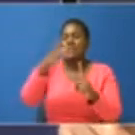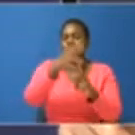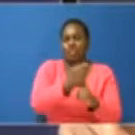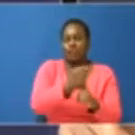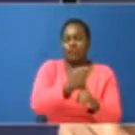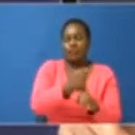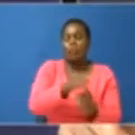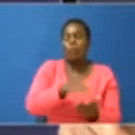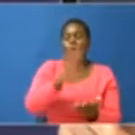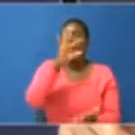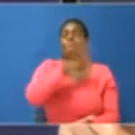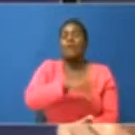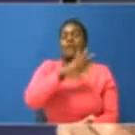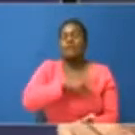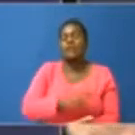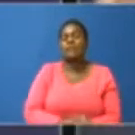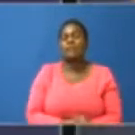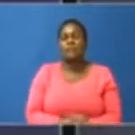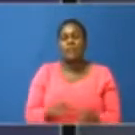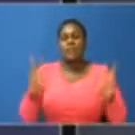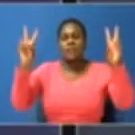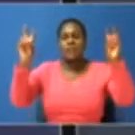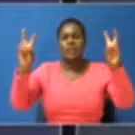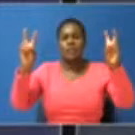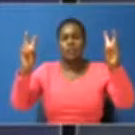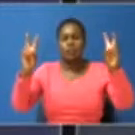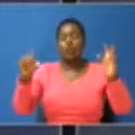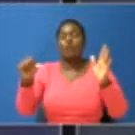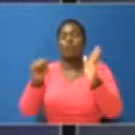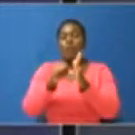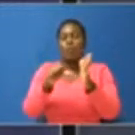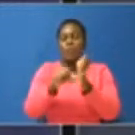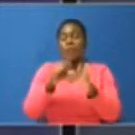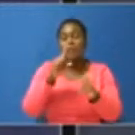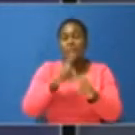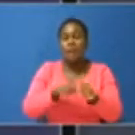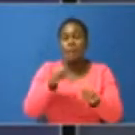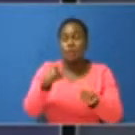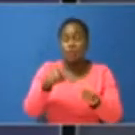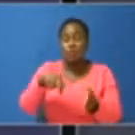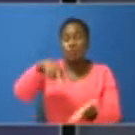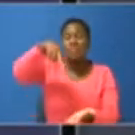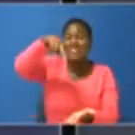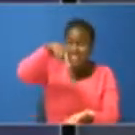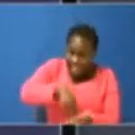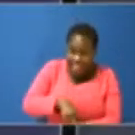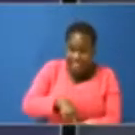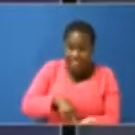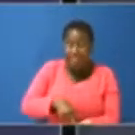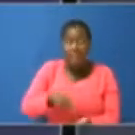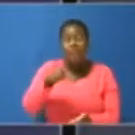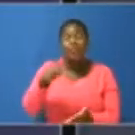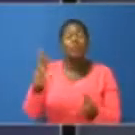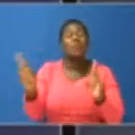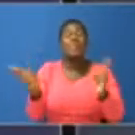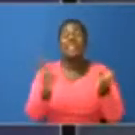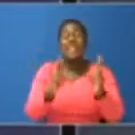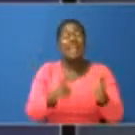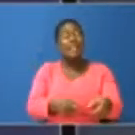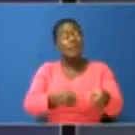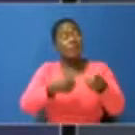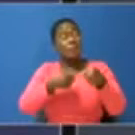here and then of course the issue of skeletons when you put yourself forward for political office your